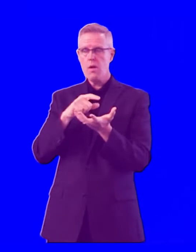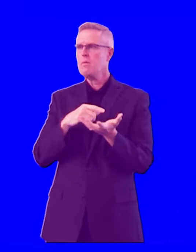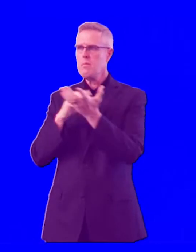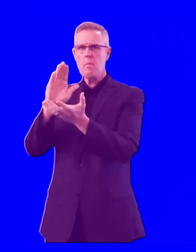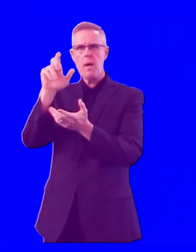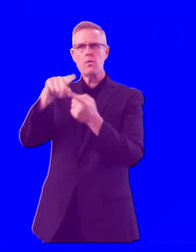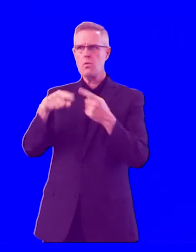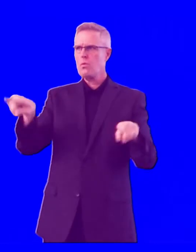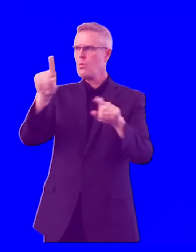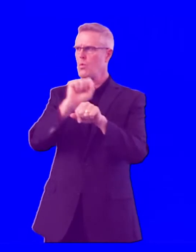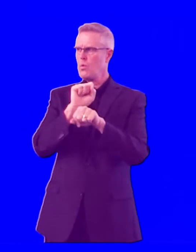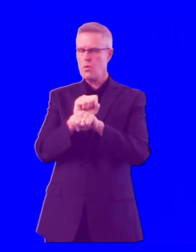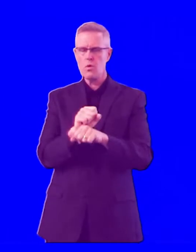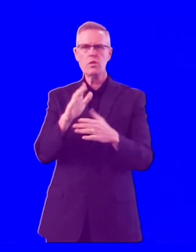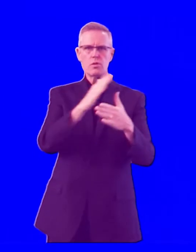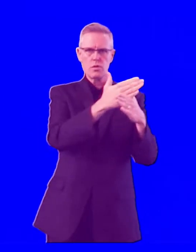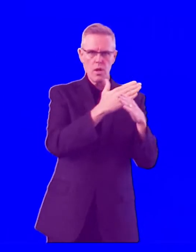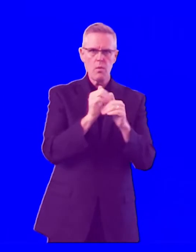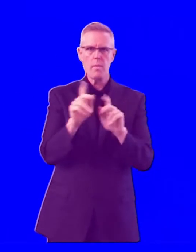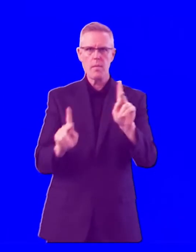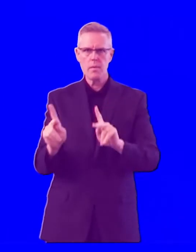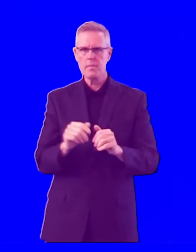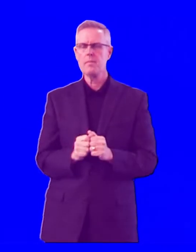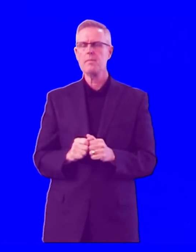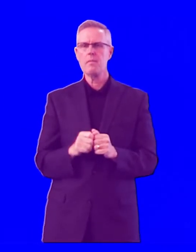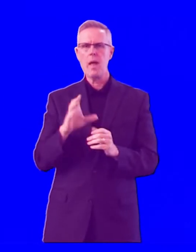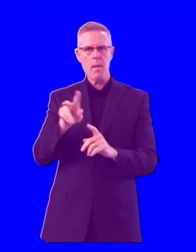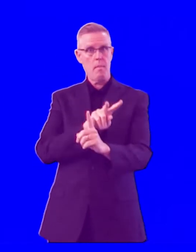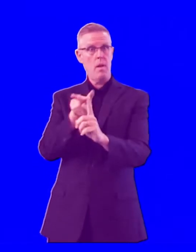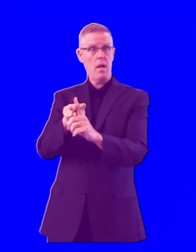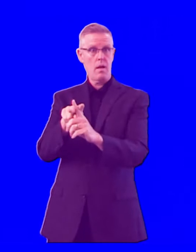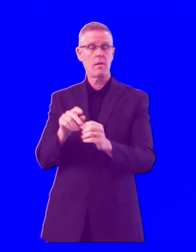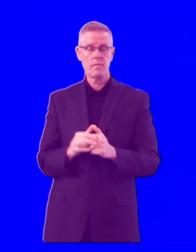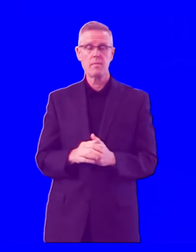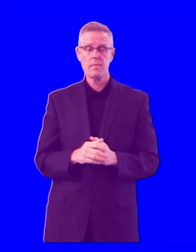to your department, share it with others, and apply it.